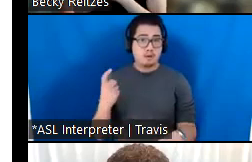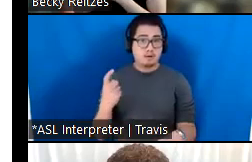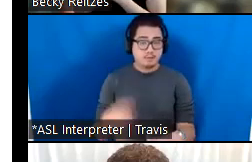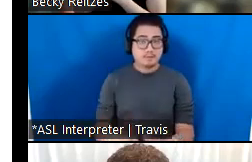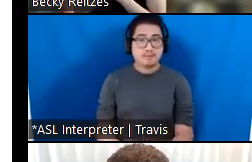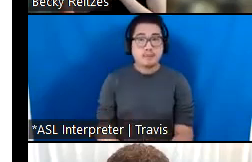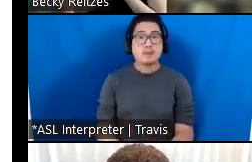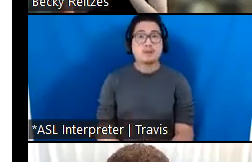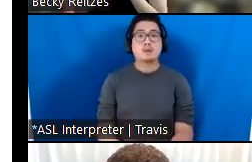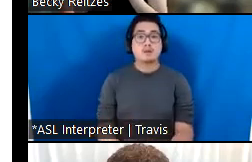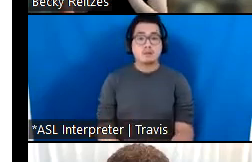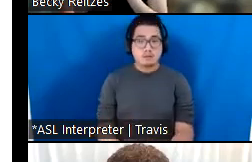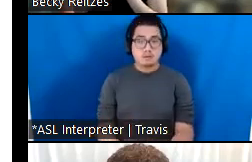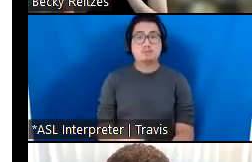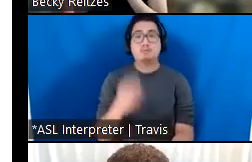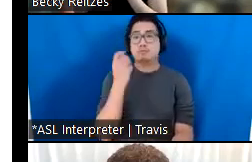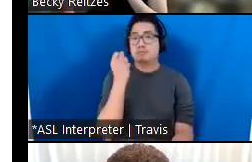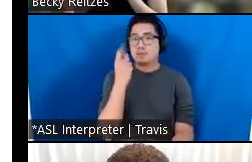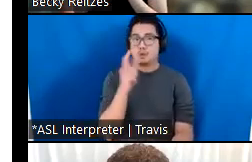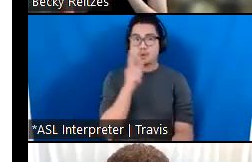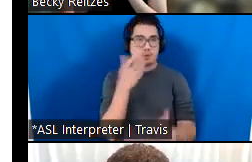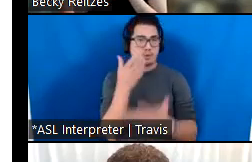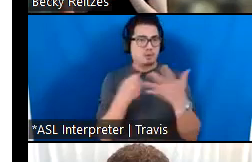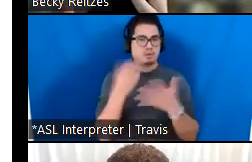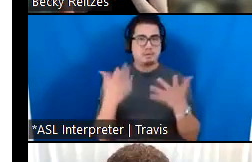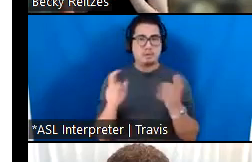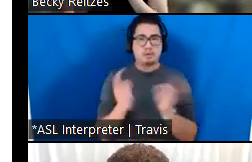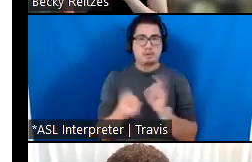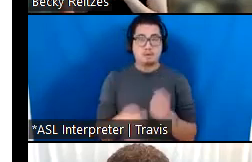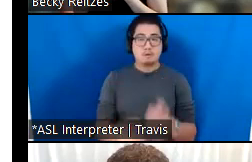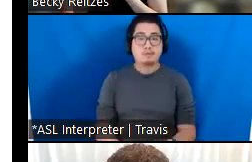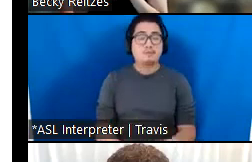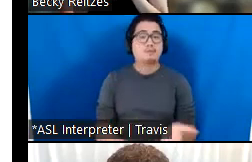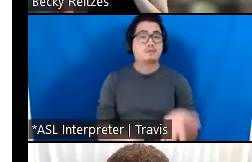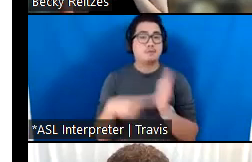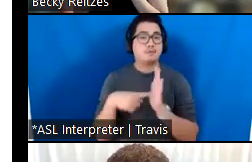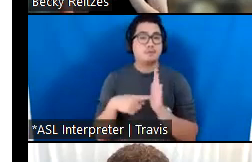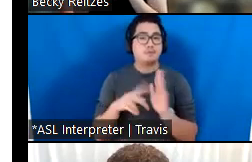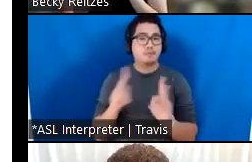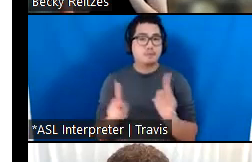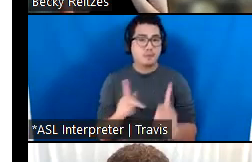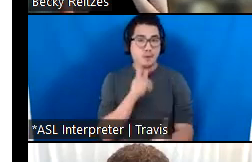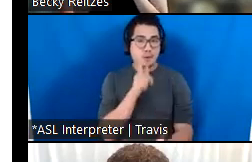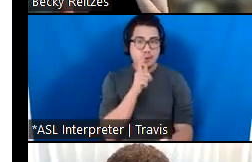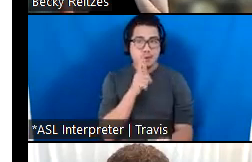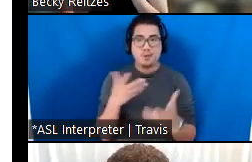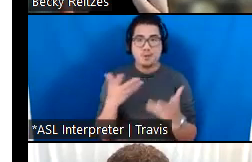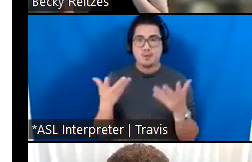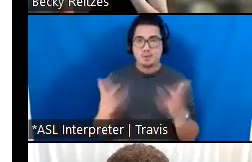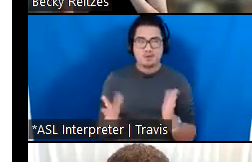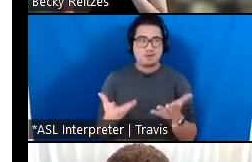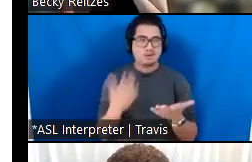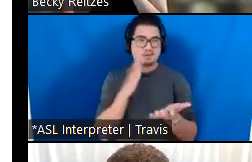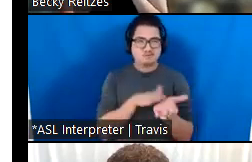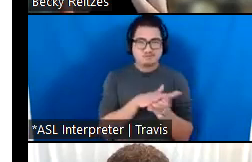prioritization has changed. So anyone who's had close, intimate, meaning physical rubbing, contact,